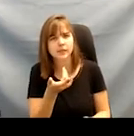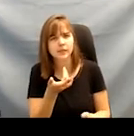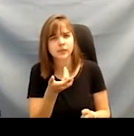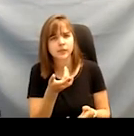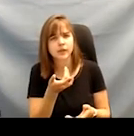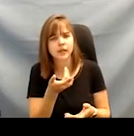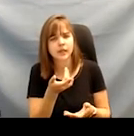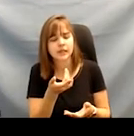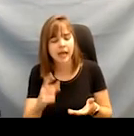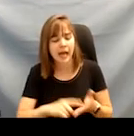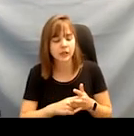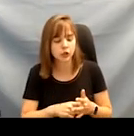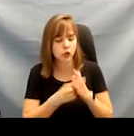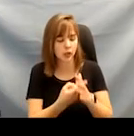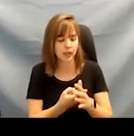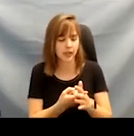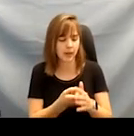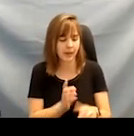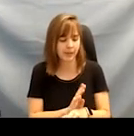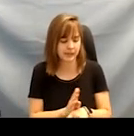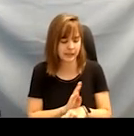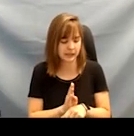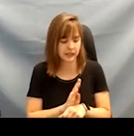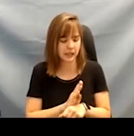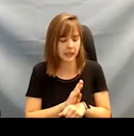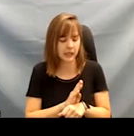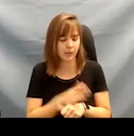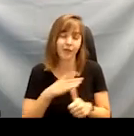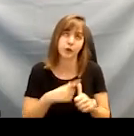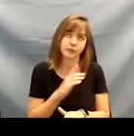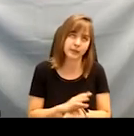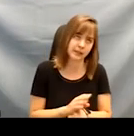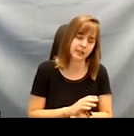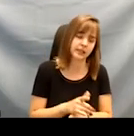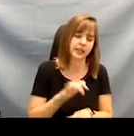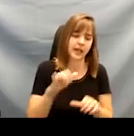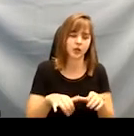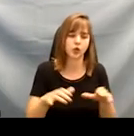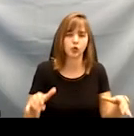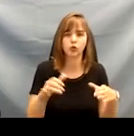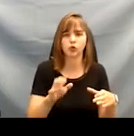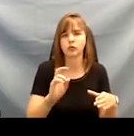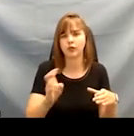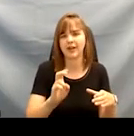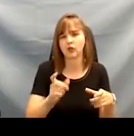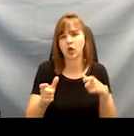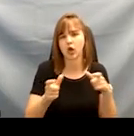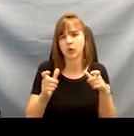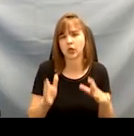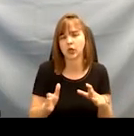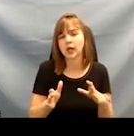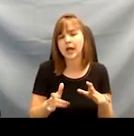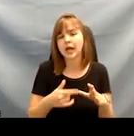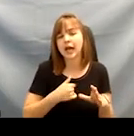My business, I was operating it as like my first one, at least as a group travel operator. I was giving